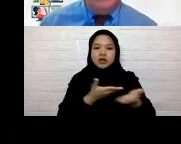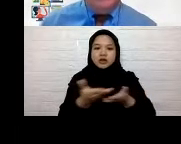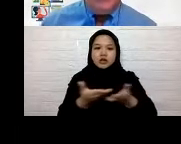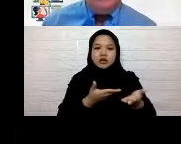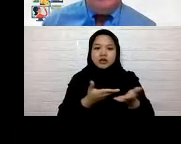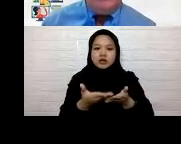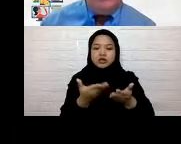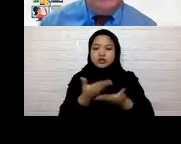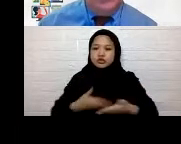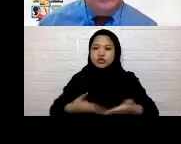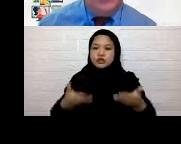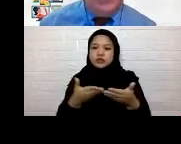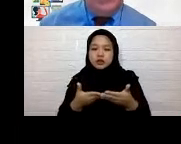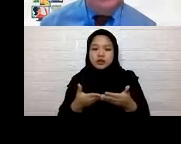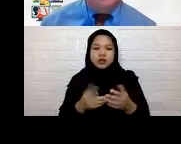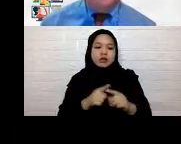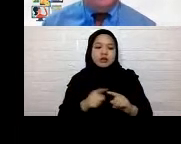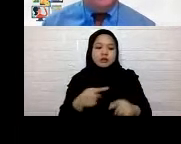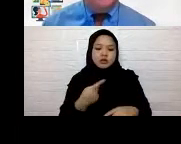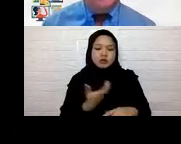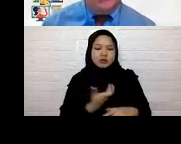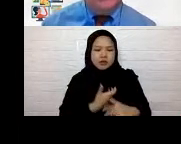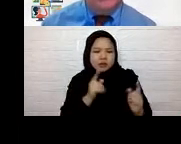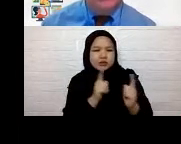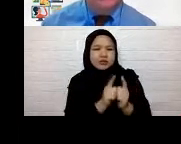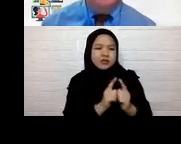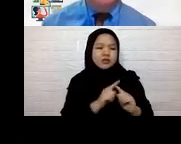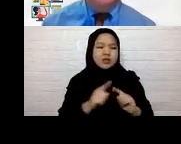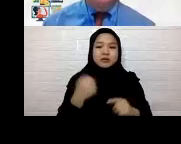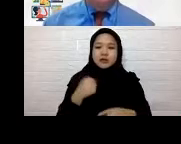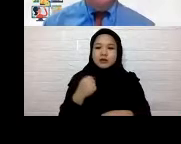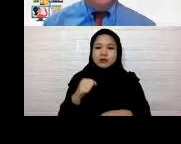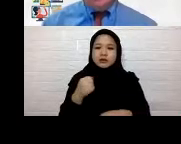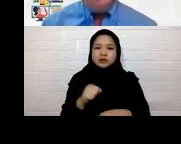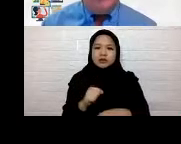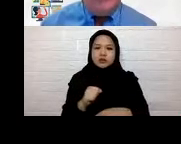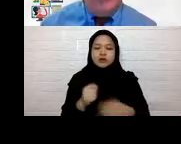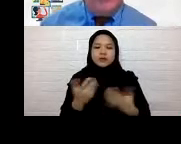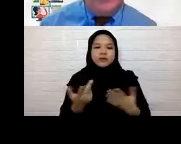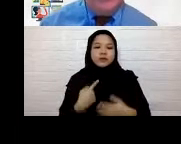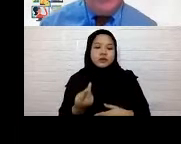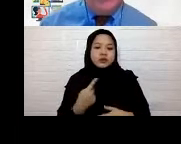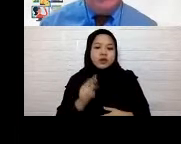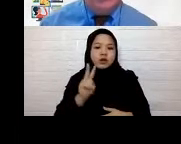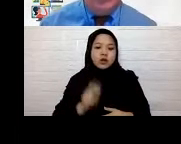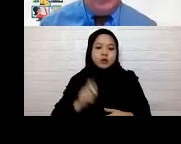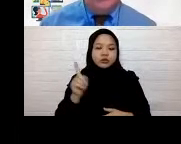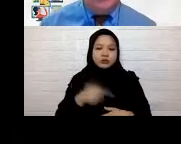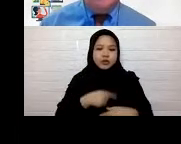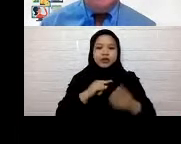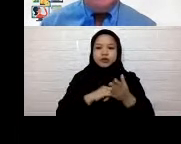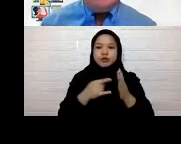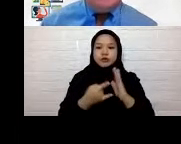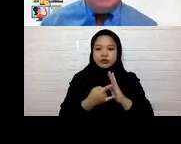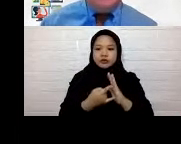that opportunity. You must use technology. It's a difficult ethical choice. Or you may be using technology in a way